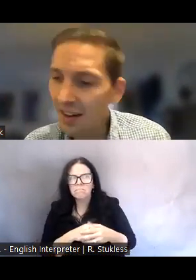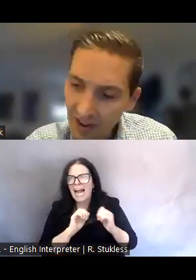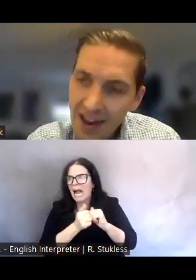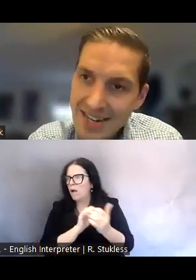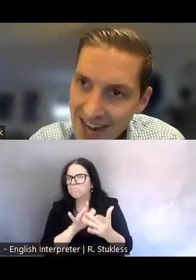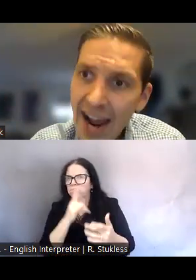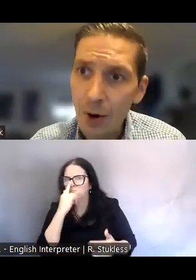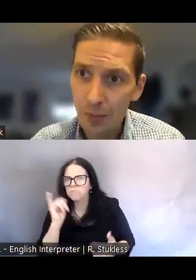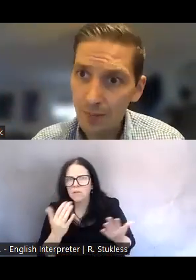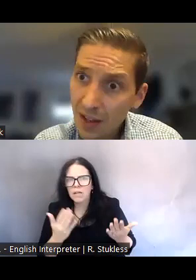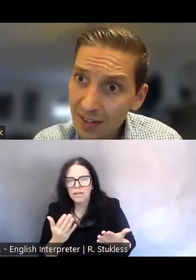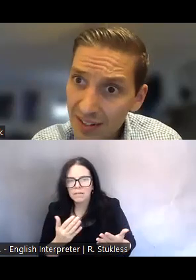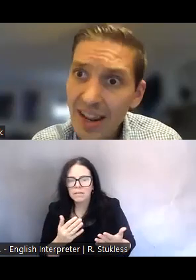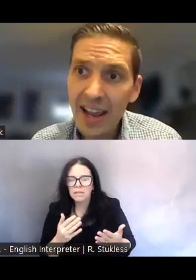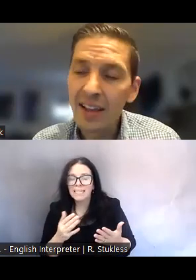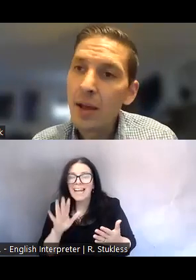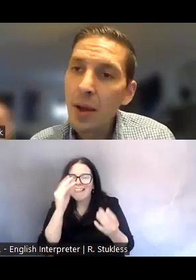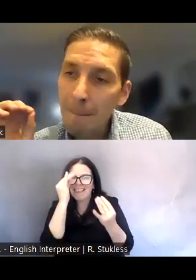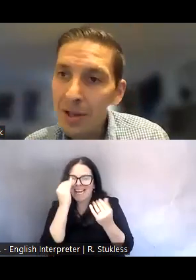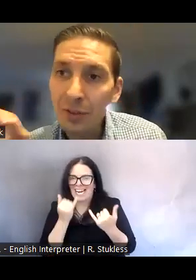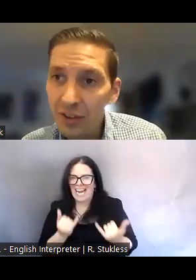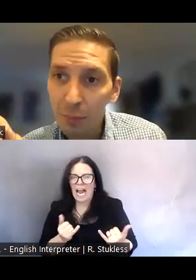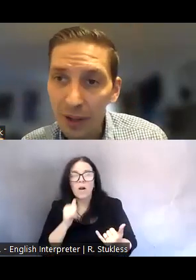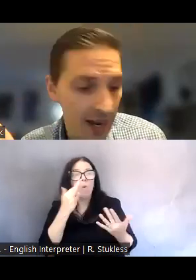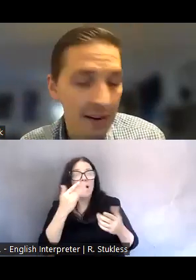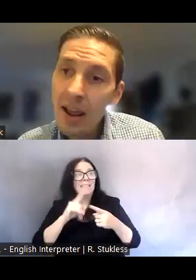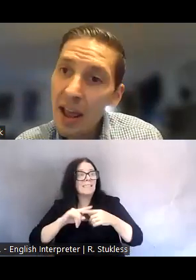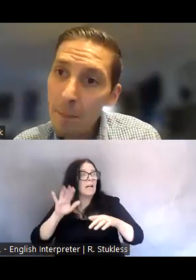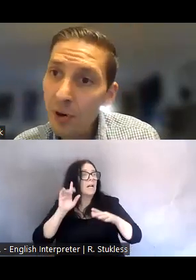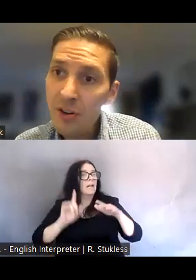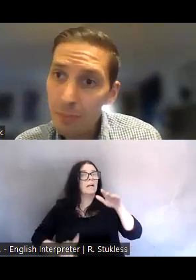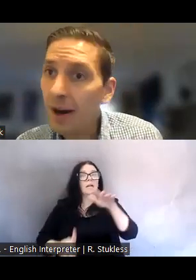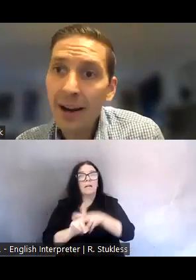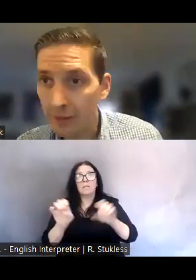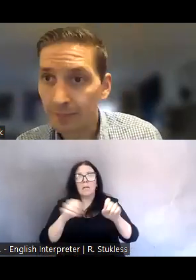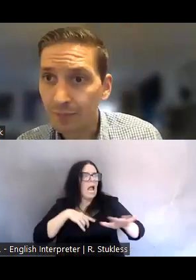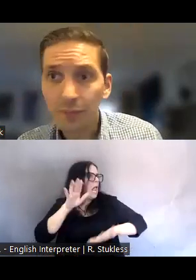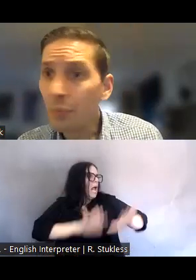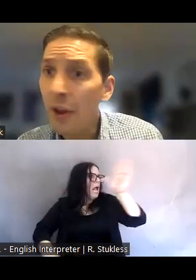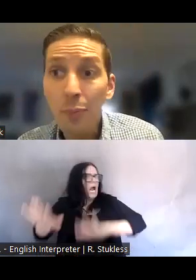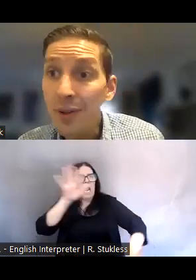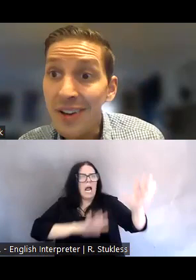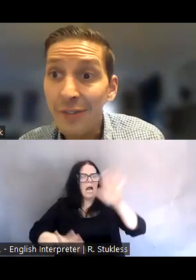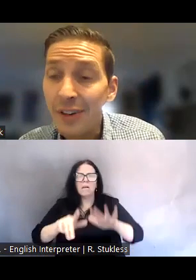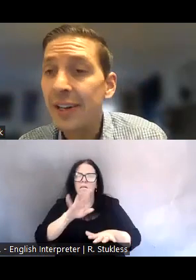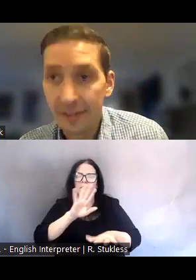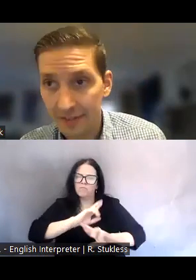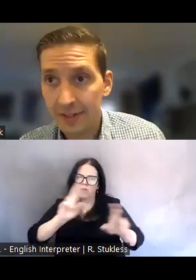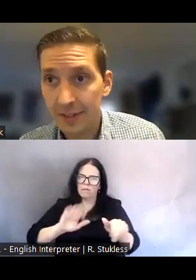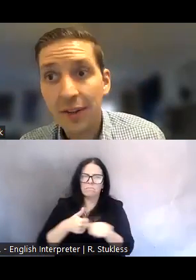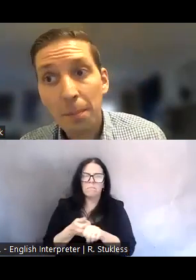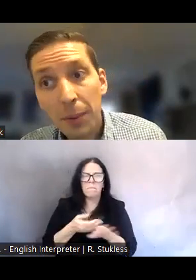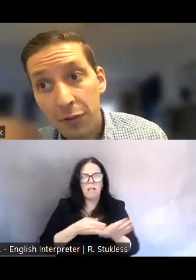these things now, today. Build this plan and put it in your pocket. I hope you never need